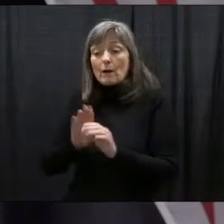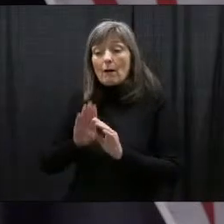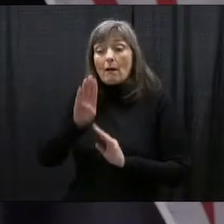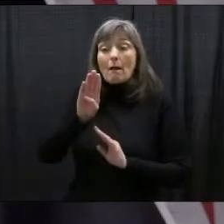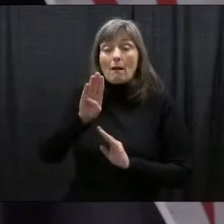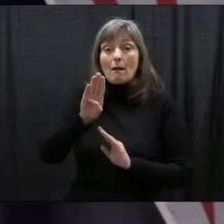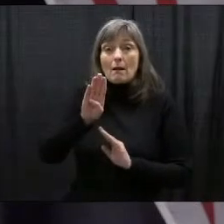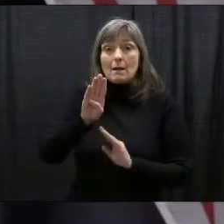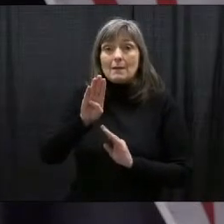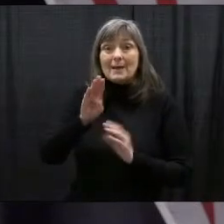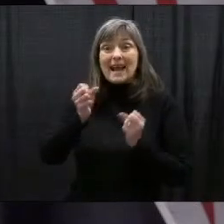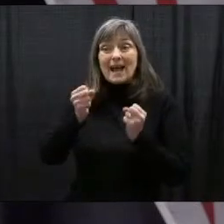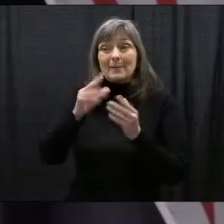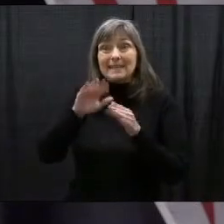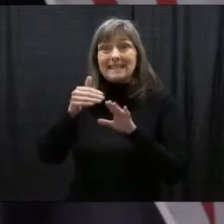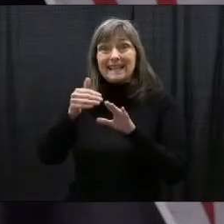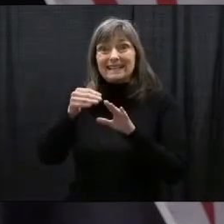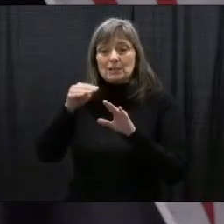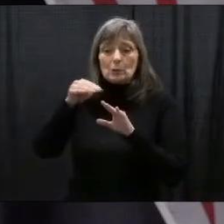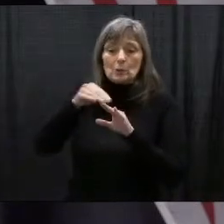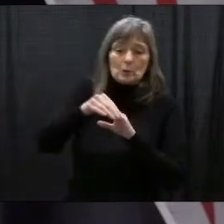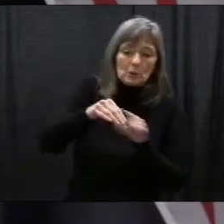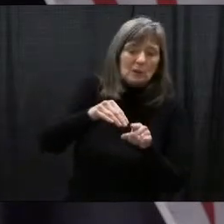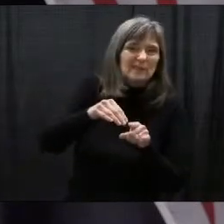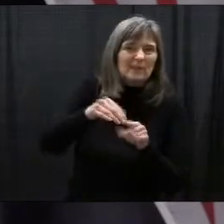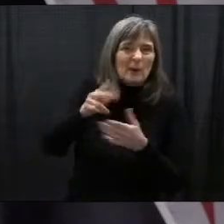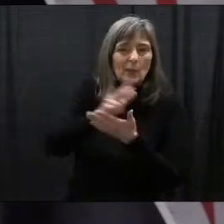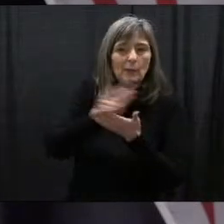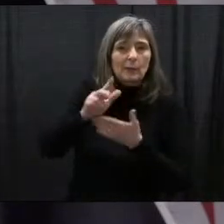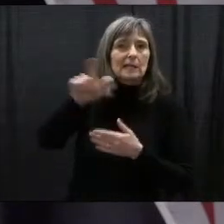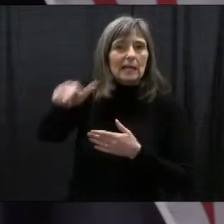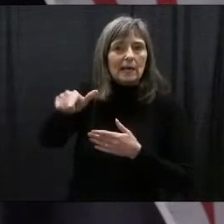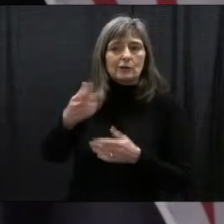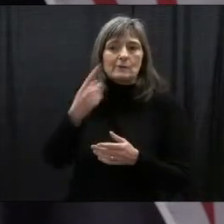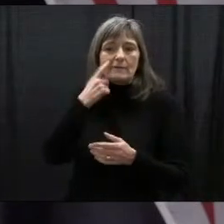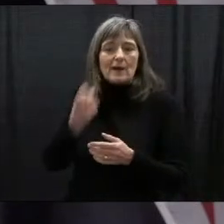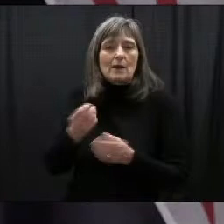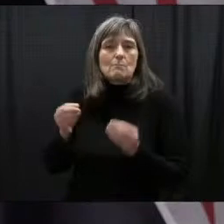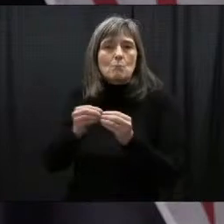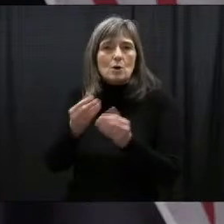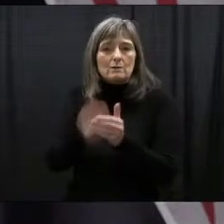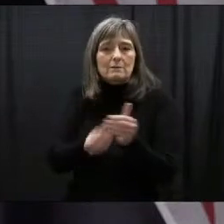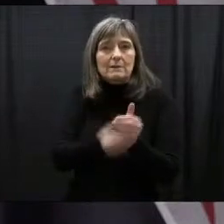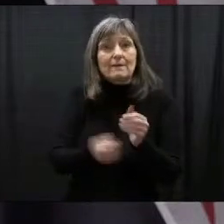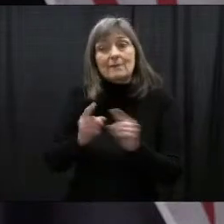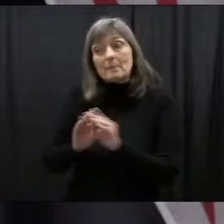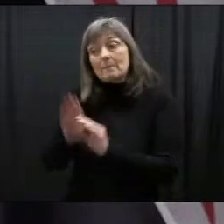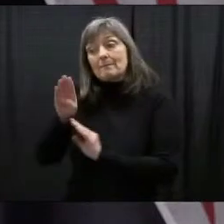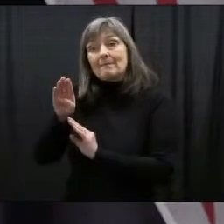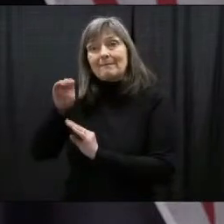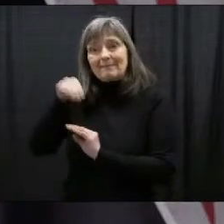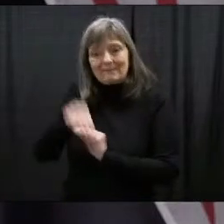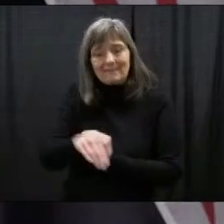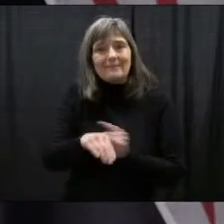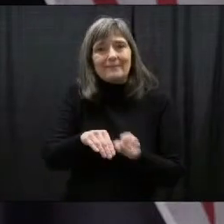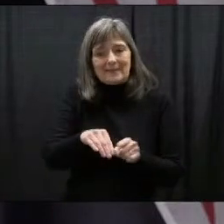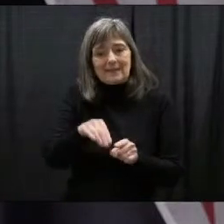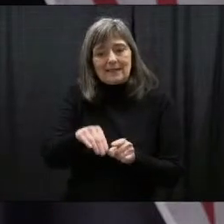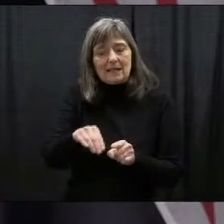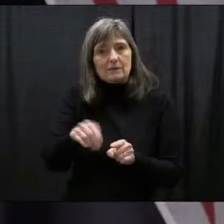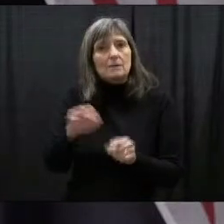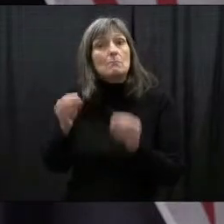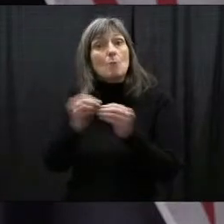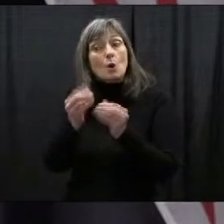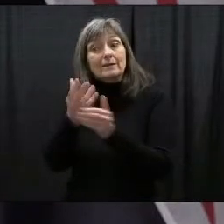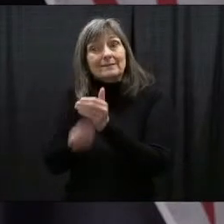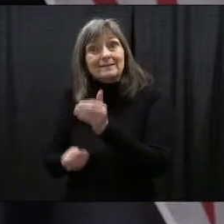be. So because it's usually about 3 weeks behind. So it's not unusual that we may see more